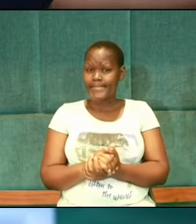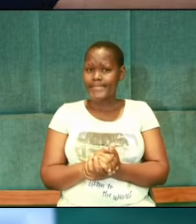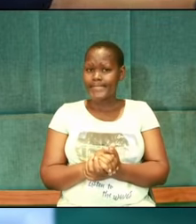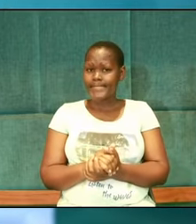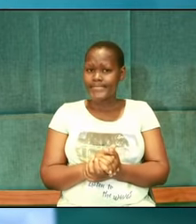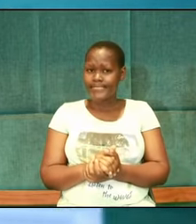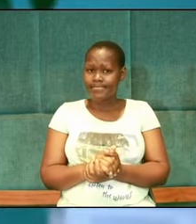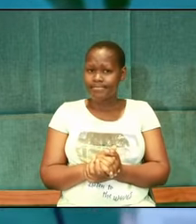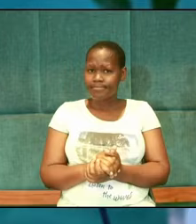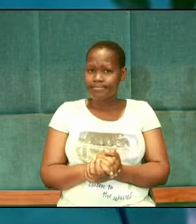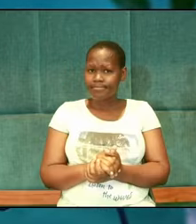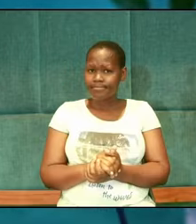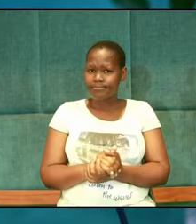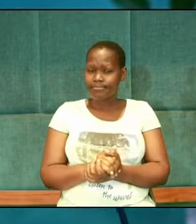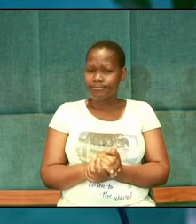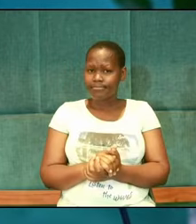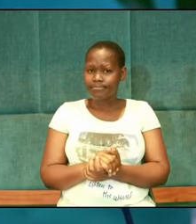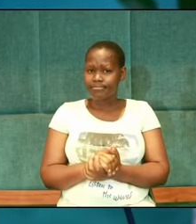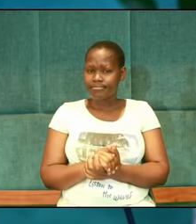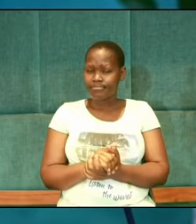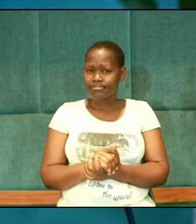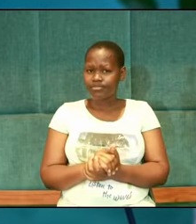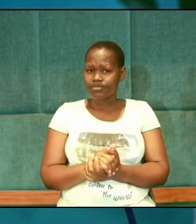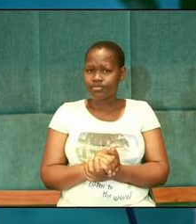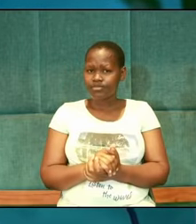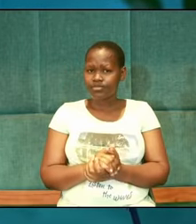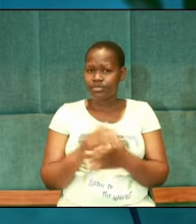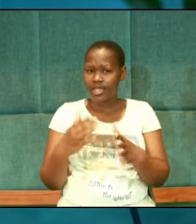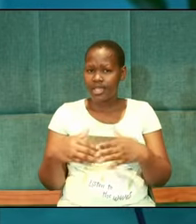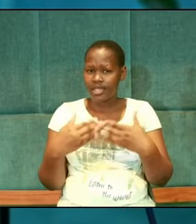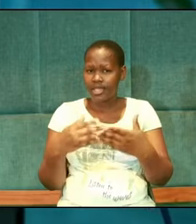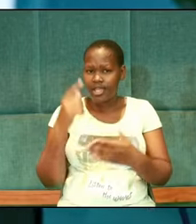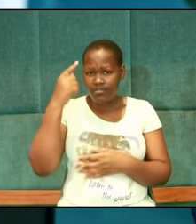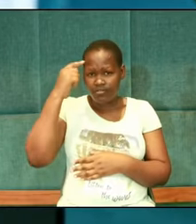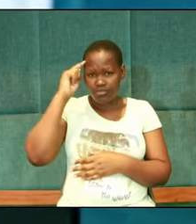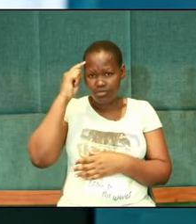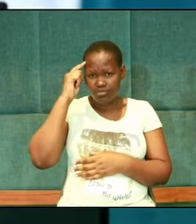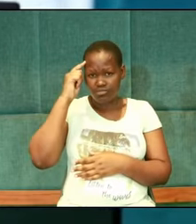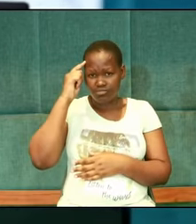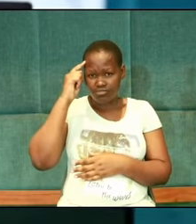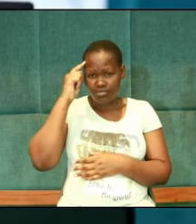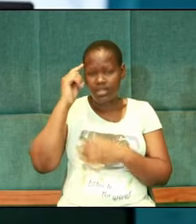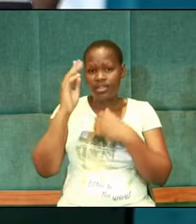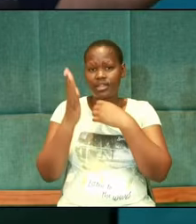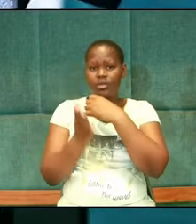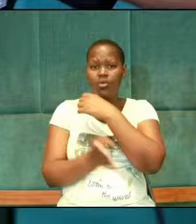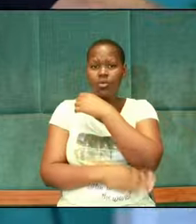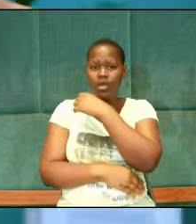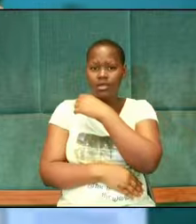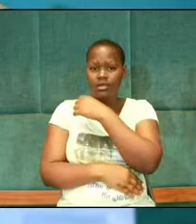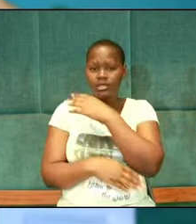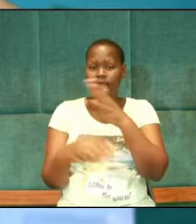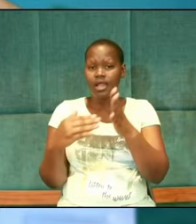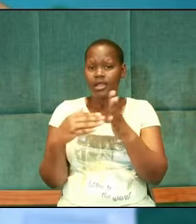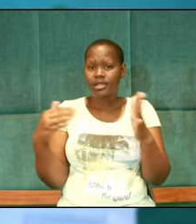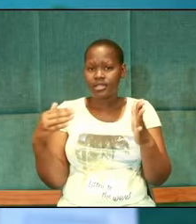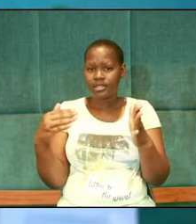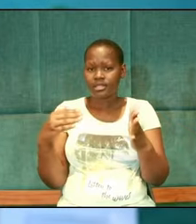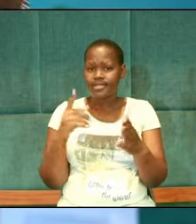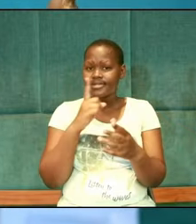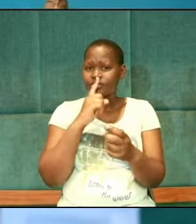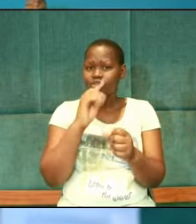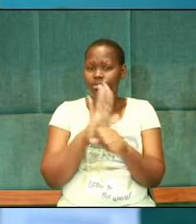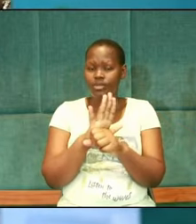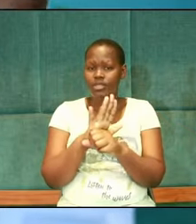shall carry what? Great exploit. Give you the fourth. The wicked against the covenant